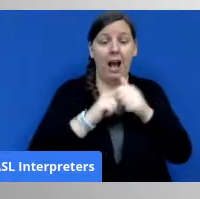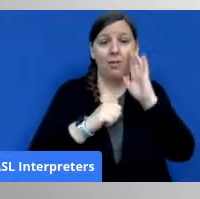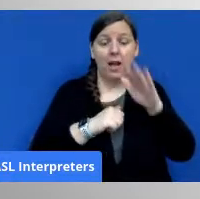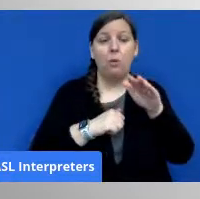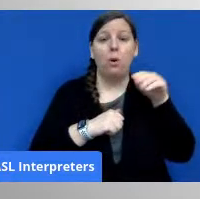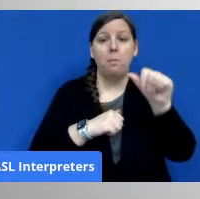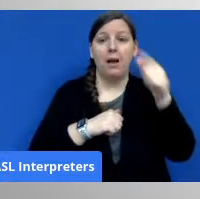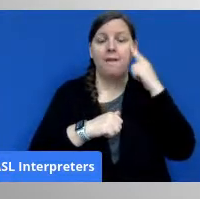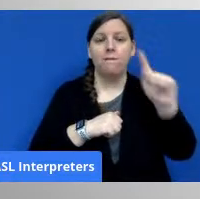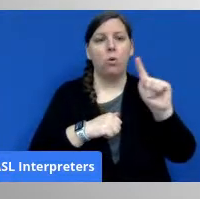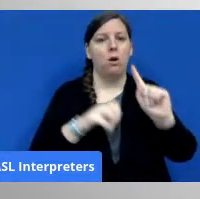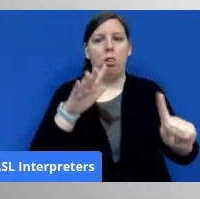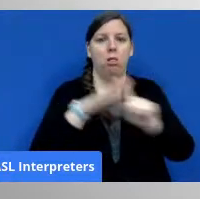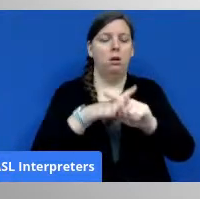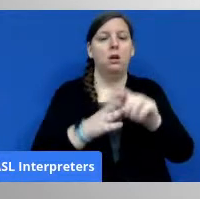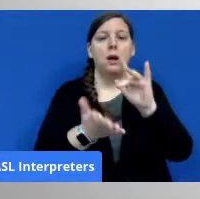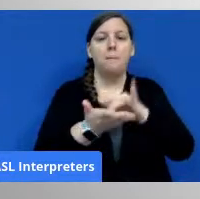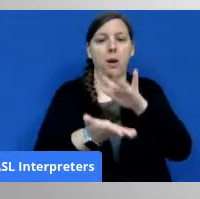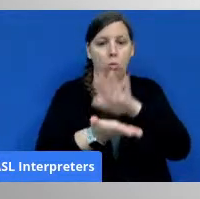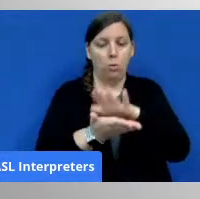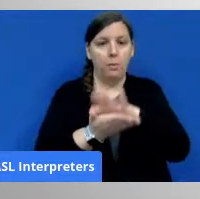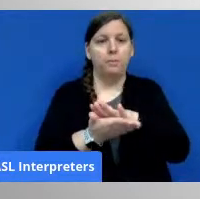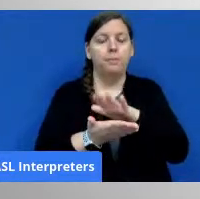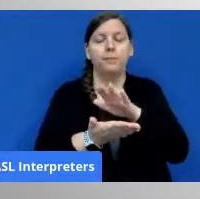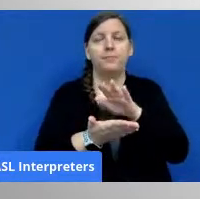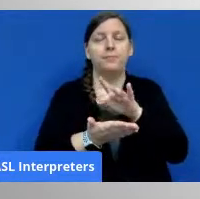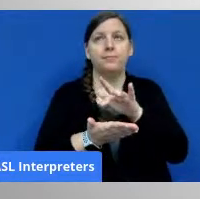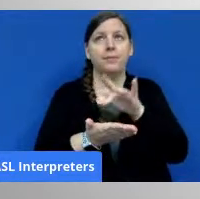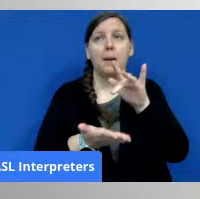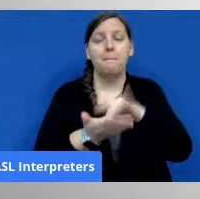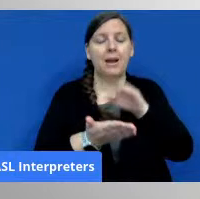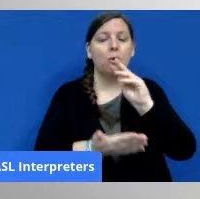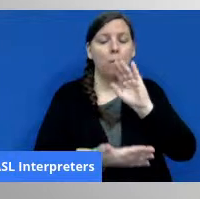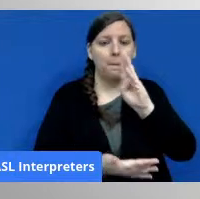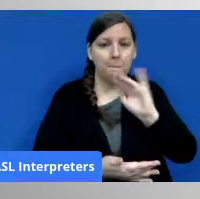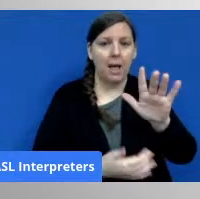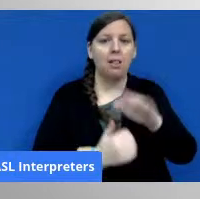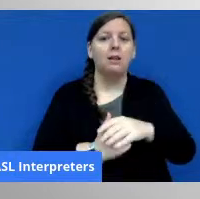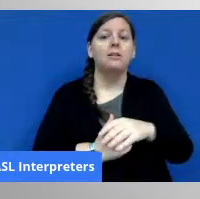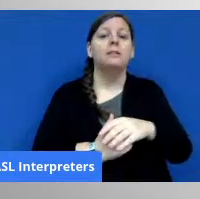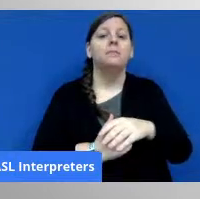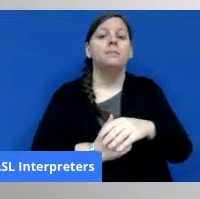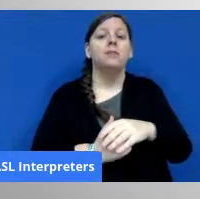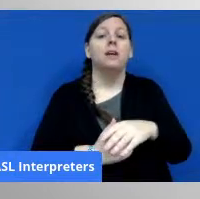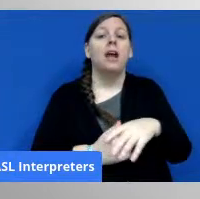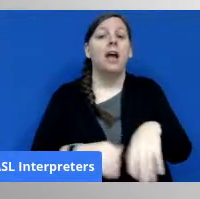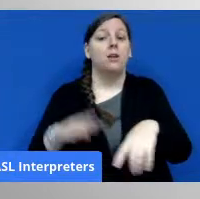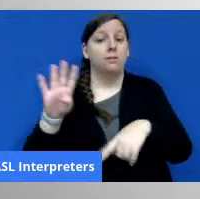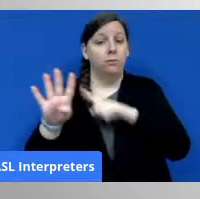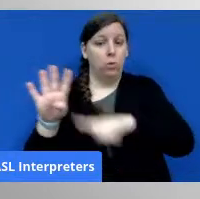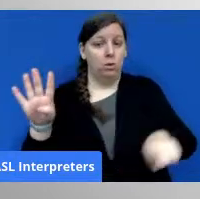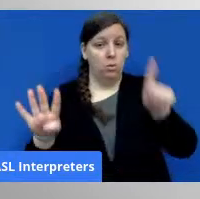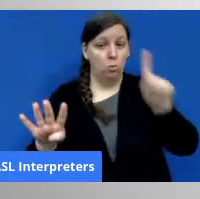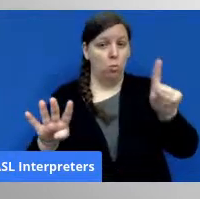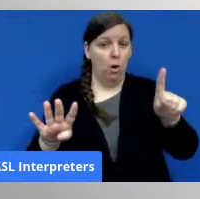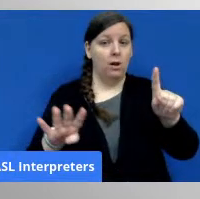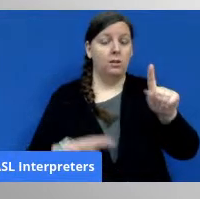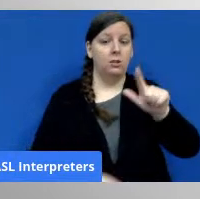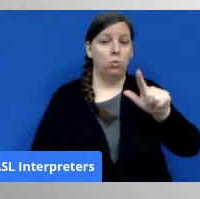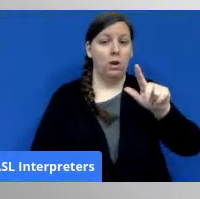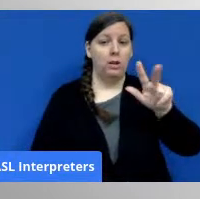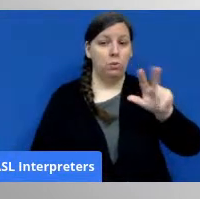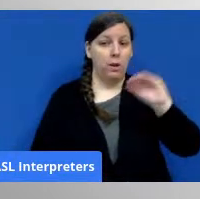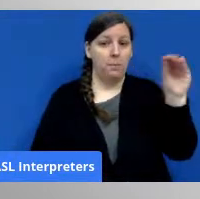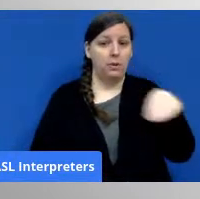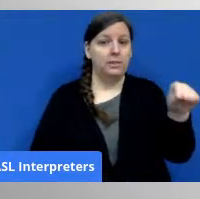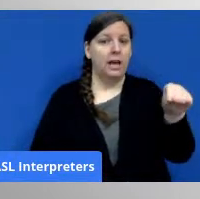Clark County, you know, it's interesting because a lot of the times we talk about just our really low income families, but if you think